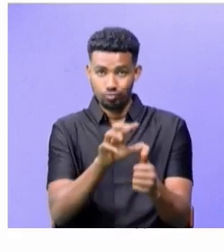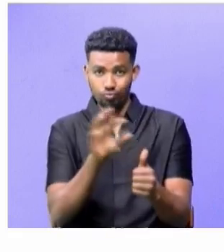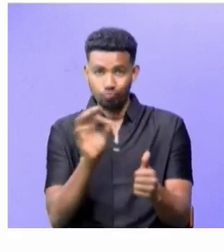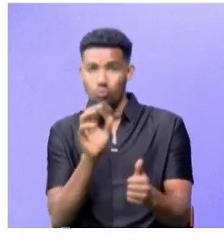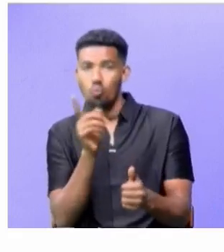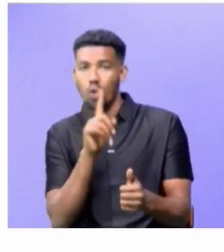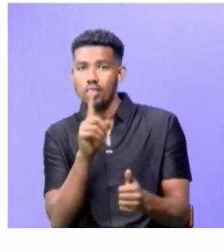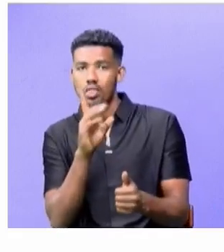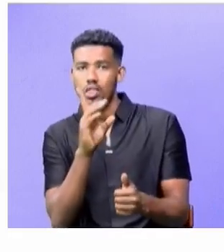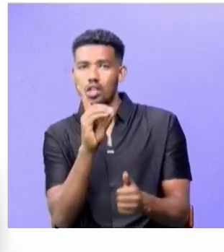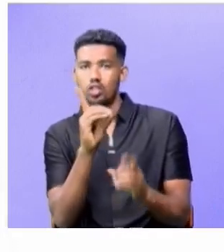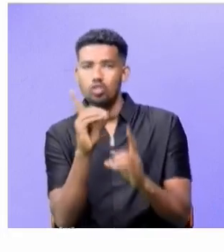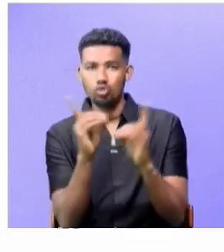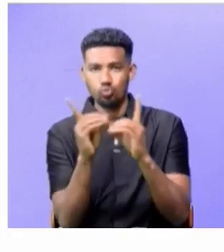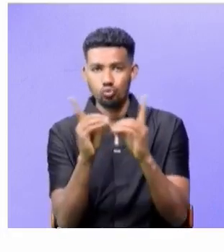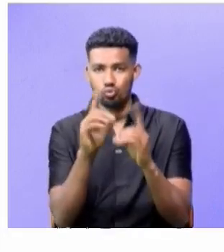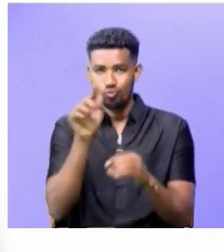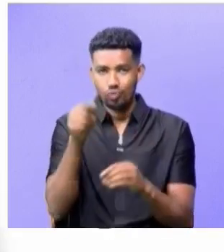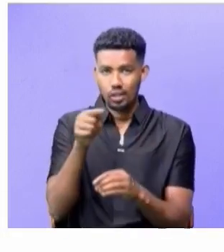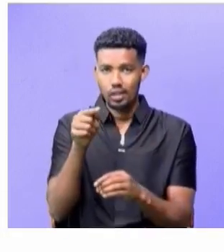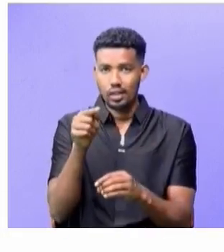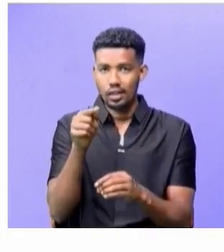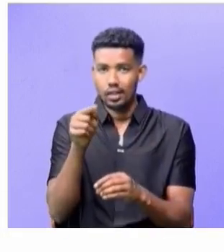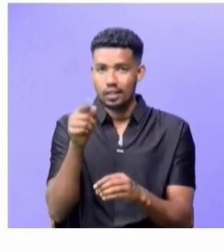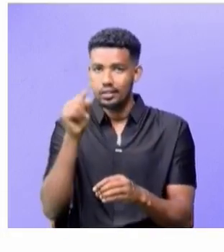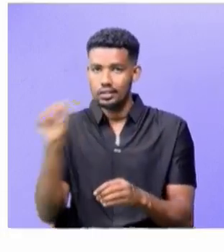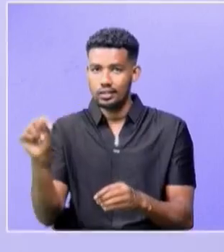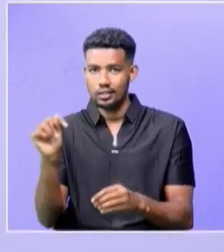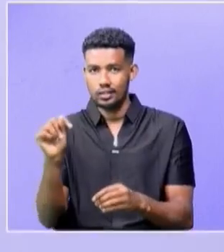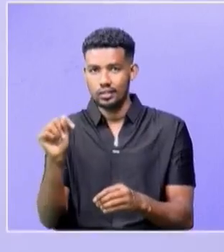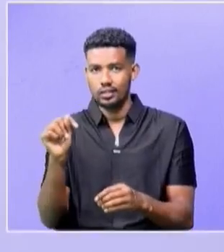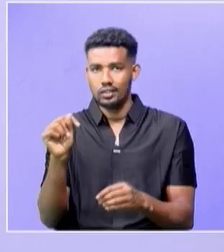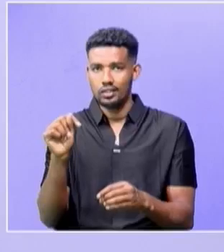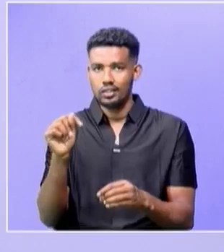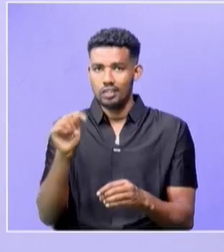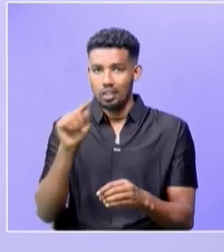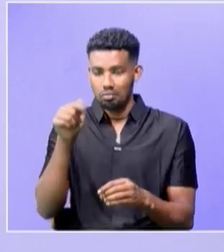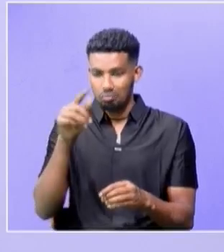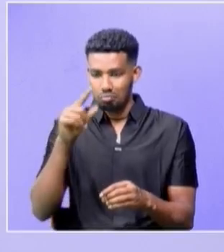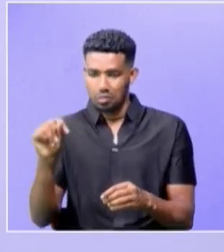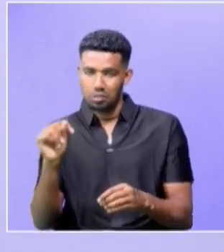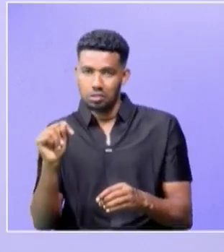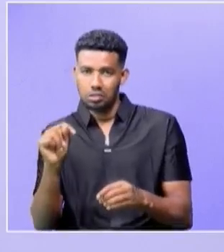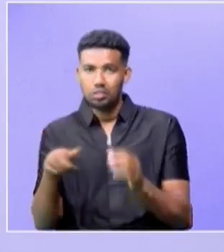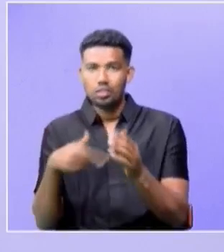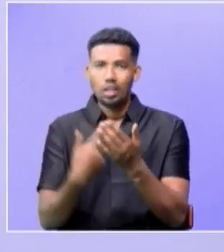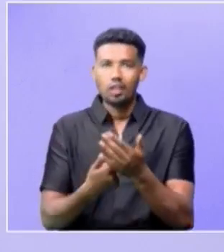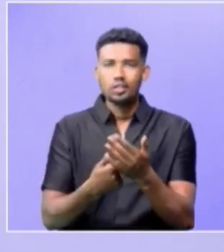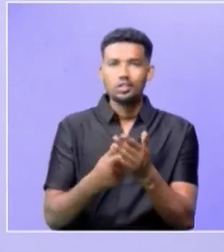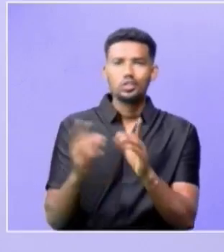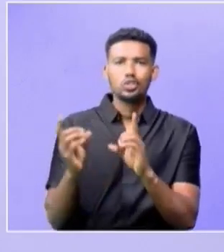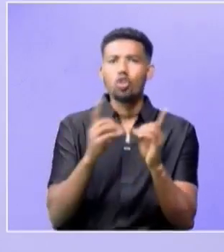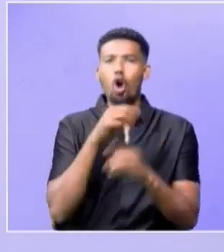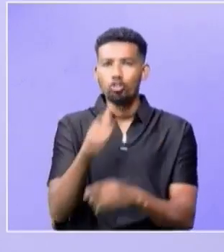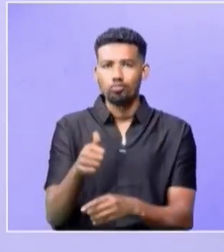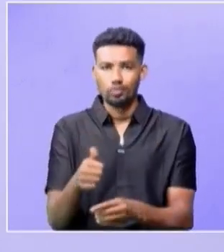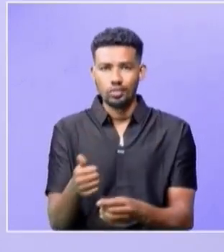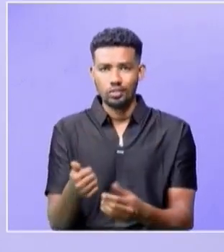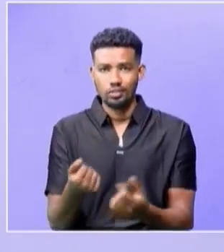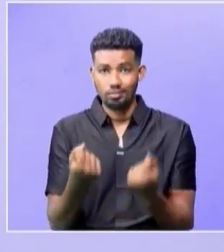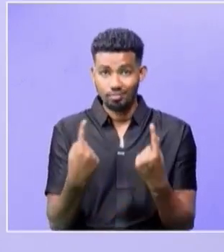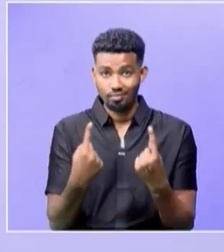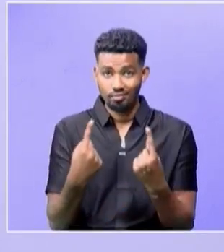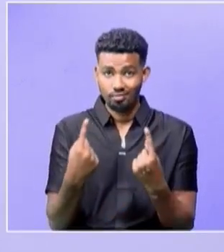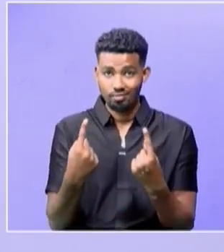is. And apostrophe T. After apostrophe, there is T. Do not. Don't.